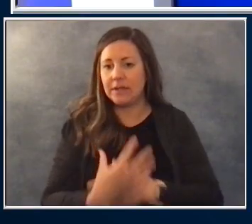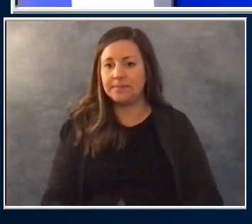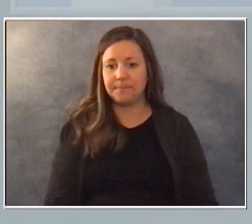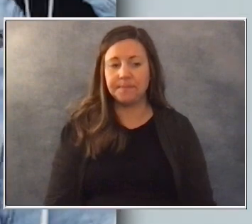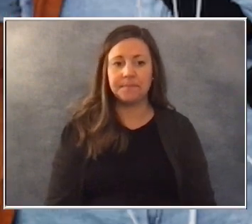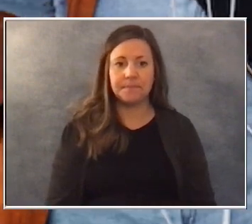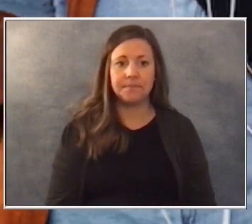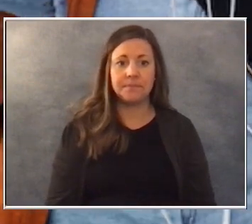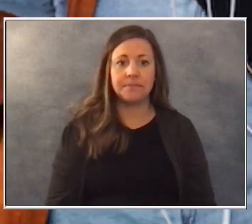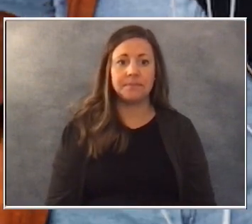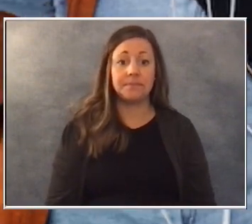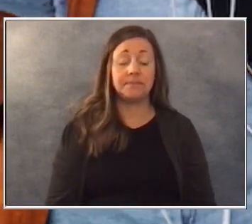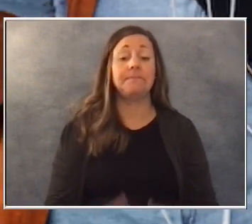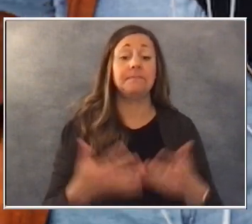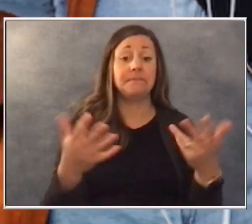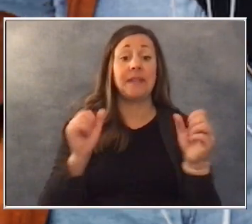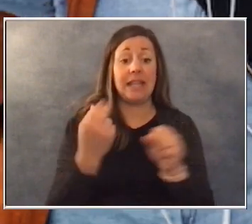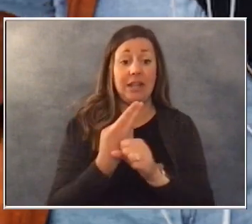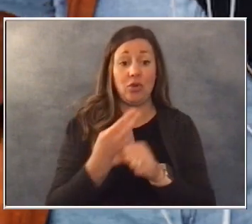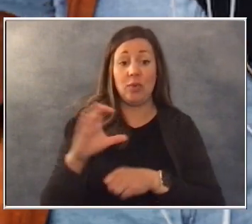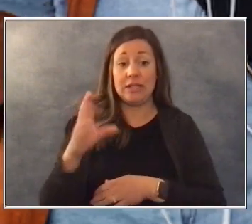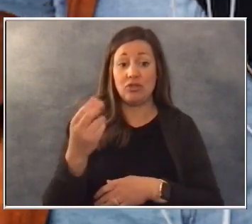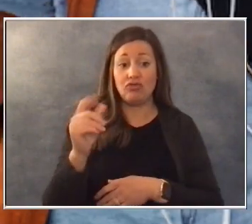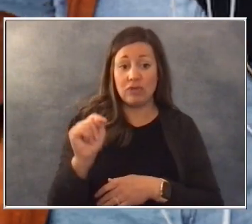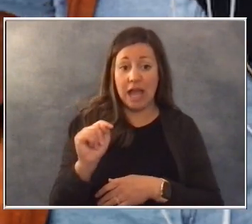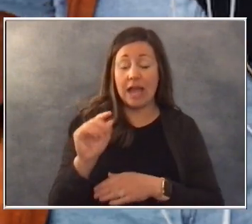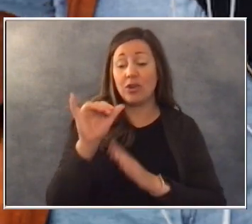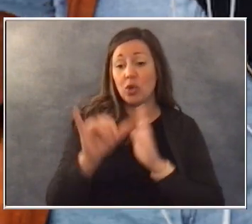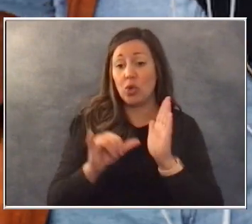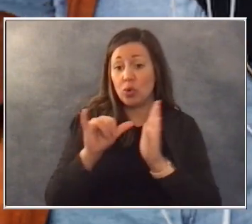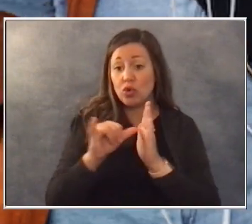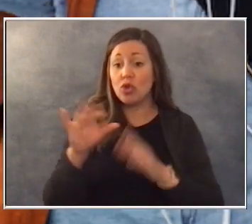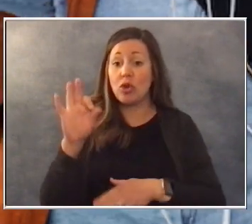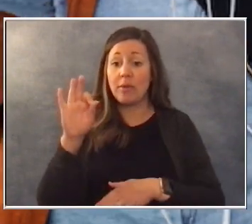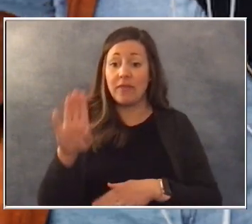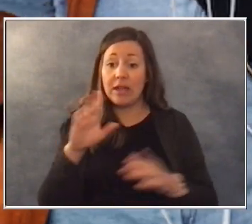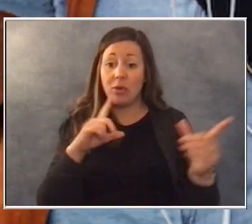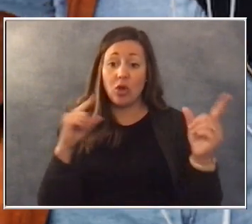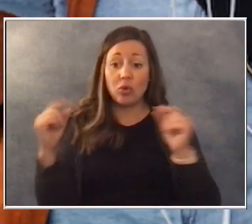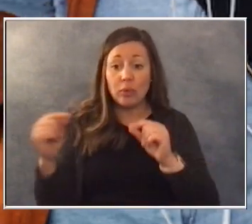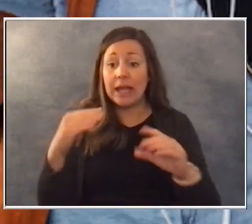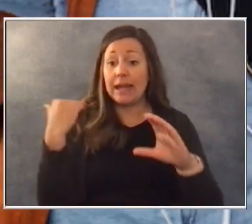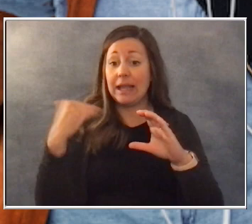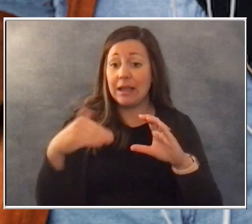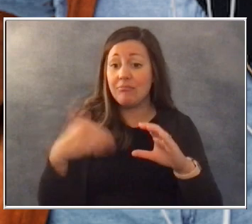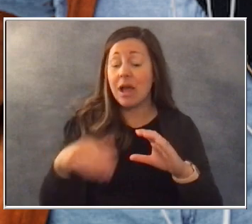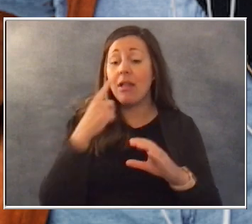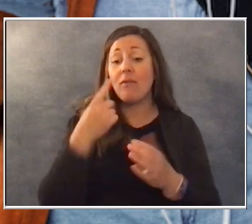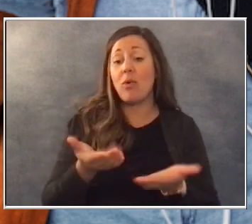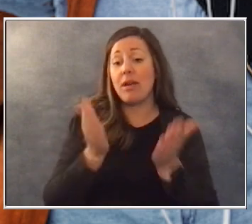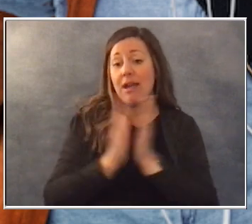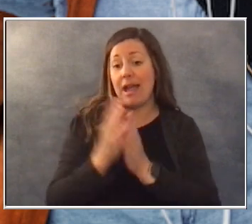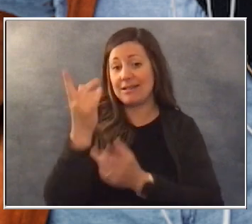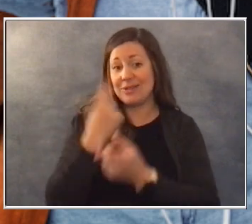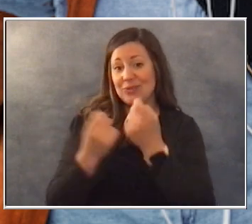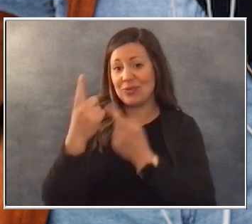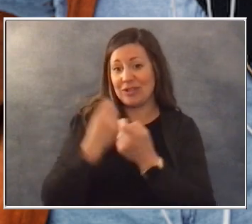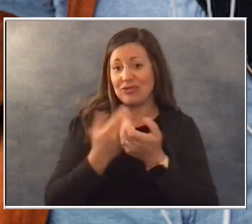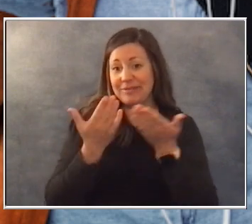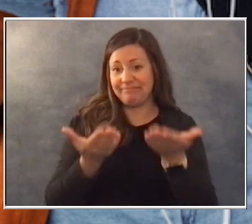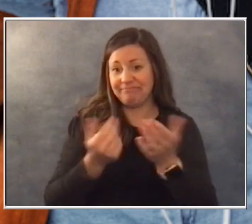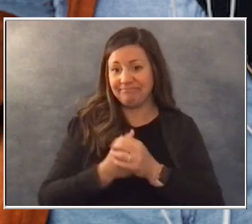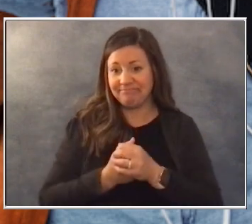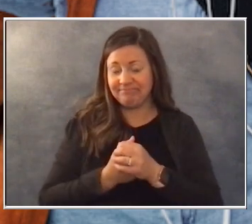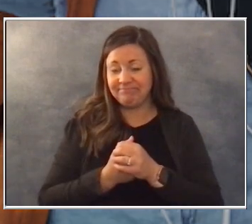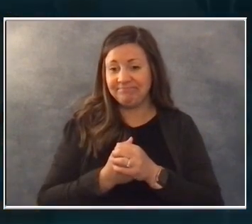your questions. You can use the chat on YouTube or Facebook. You can tweet us or email us at the Medical News Network. You can find info for those right there on your screen. Let's get a